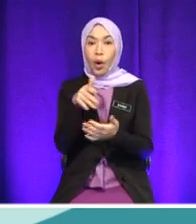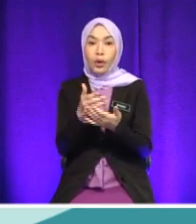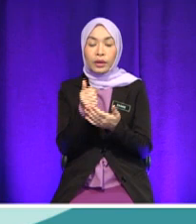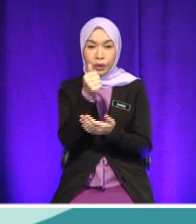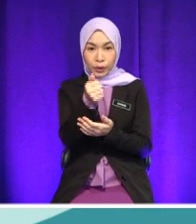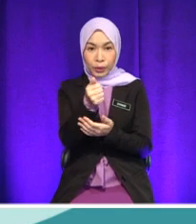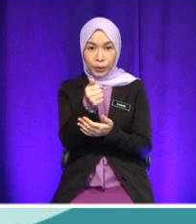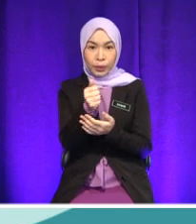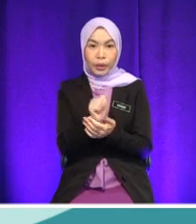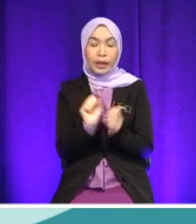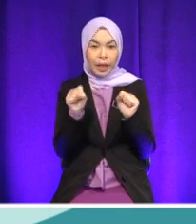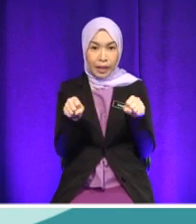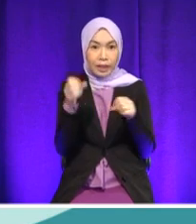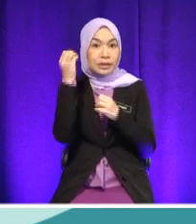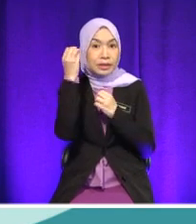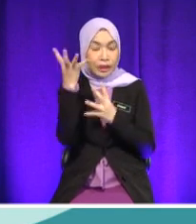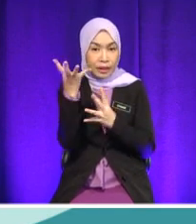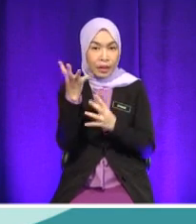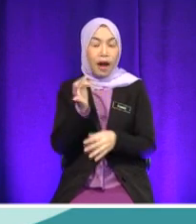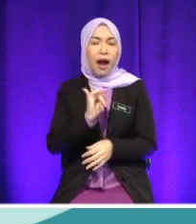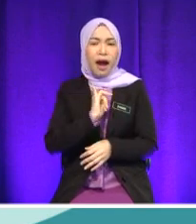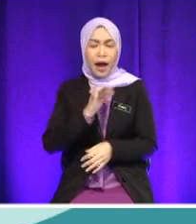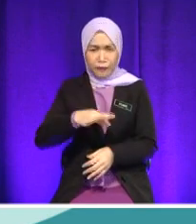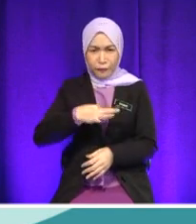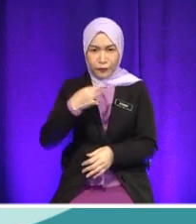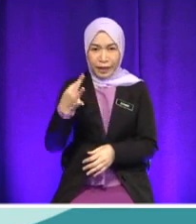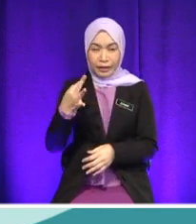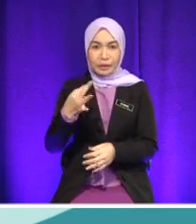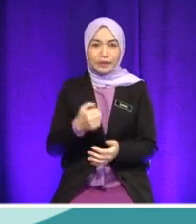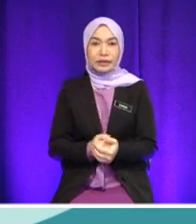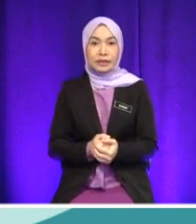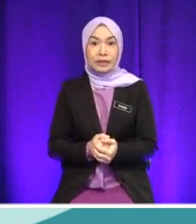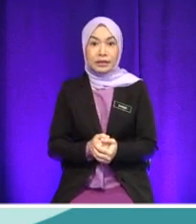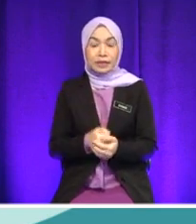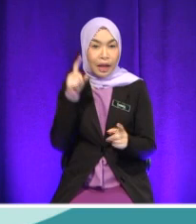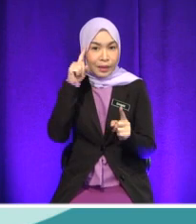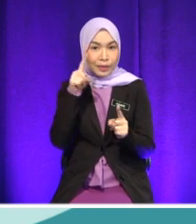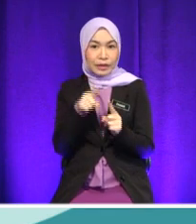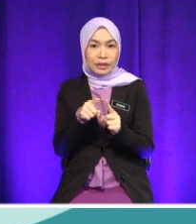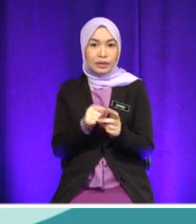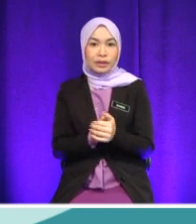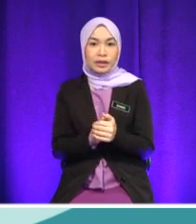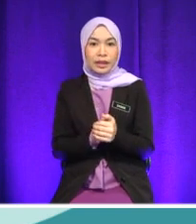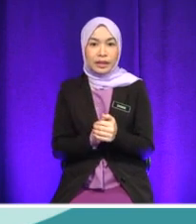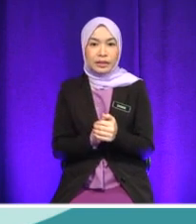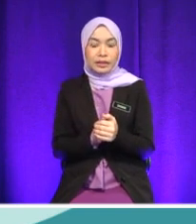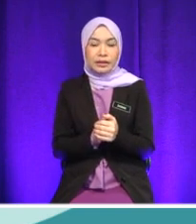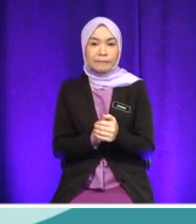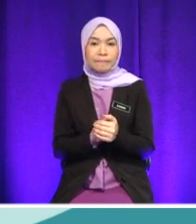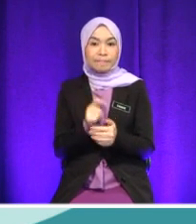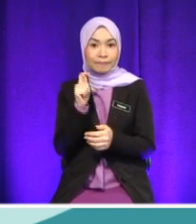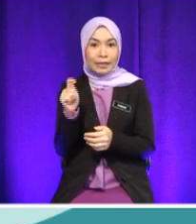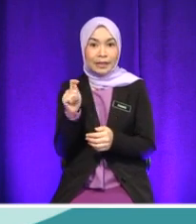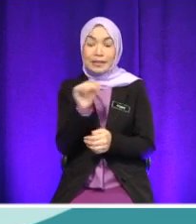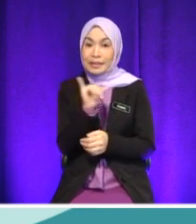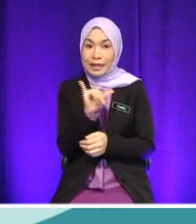the same way or I feel it exactly the same, okay? And then another one is that is my opinions too, okay? So we